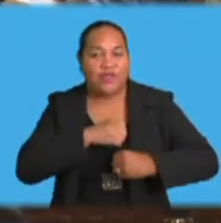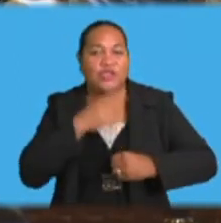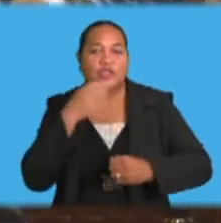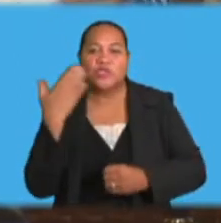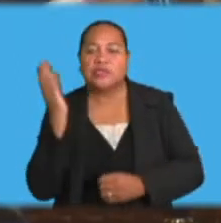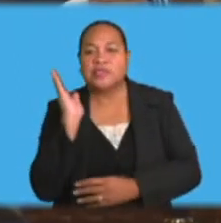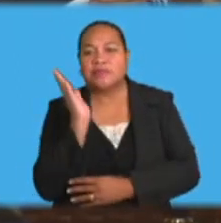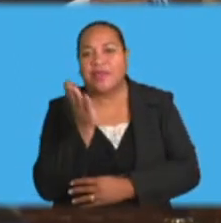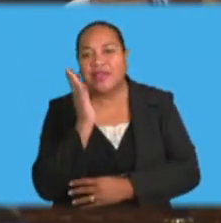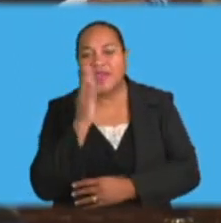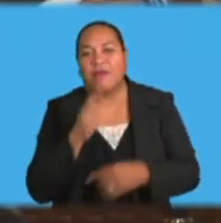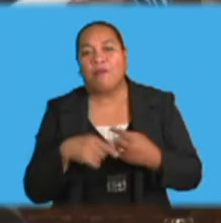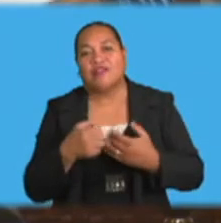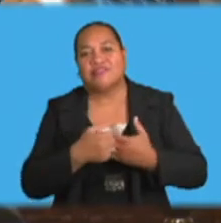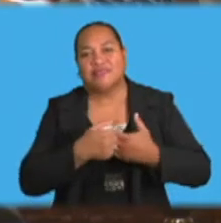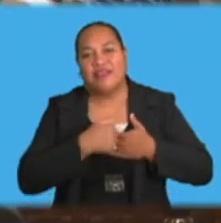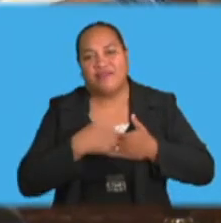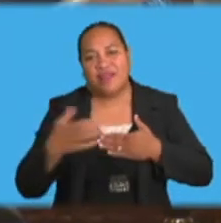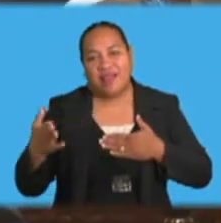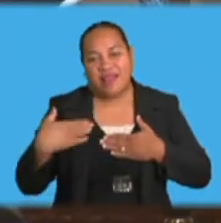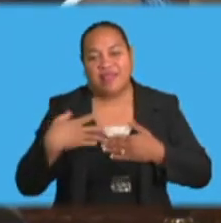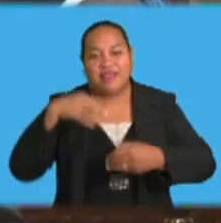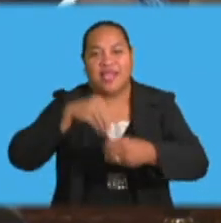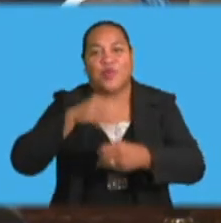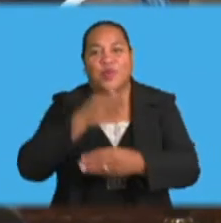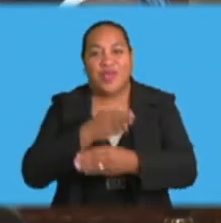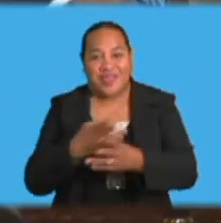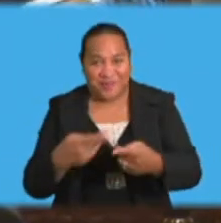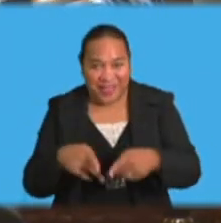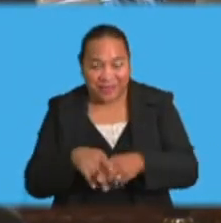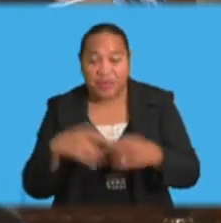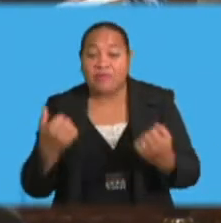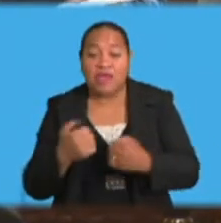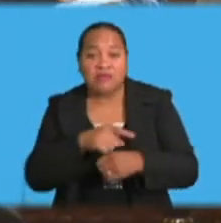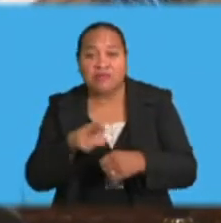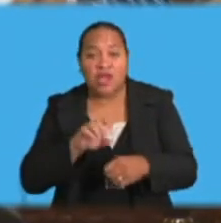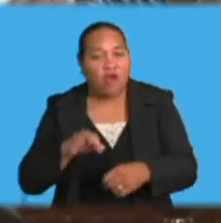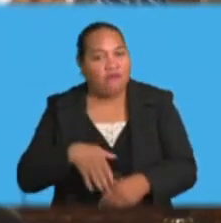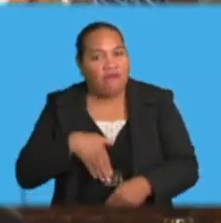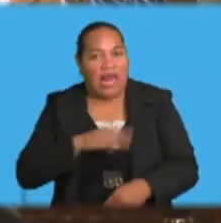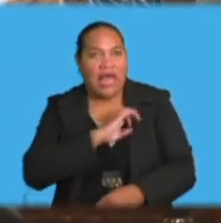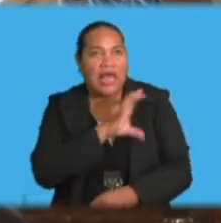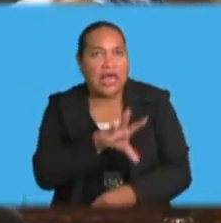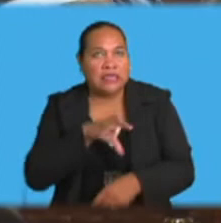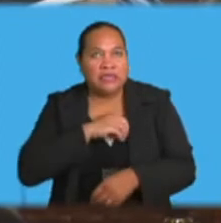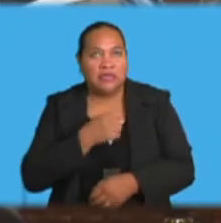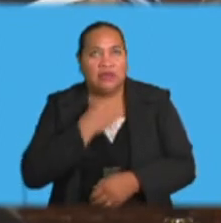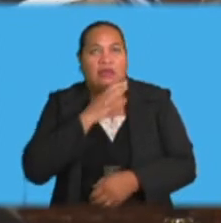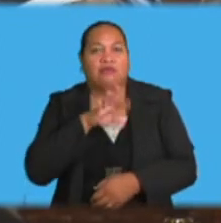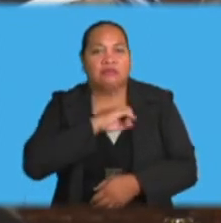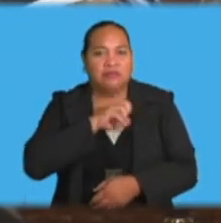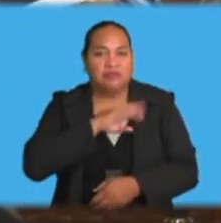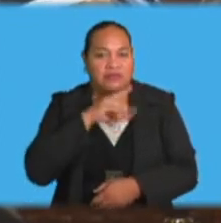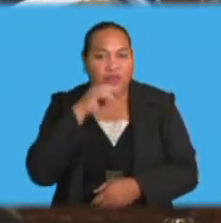speak about safety and health in the workplace. A lot of times the young might not feel empowered enough to be able to voice their